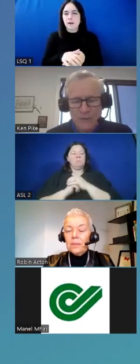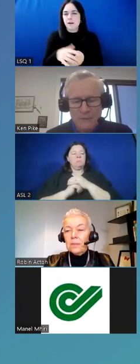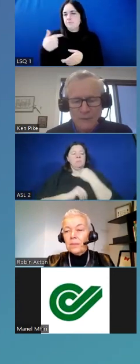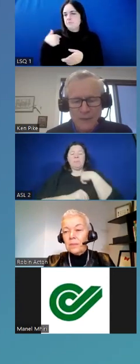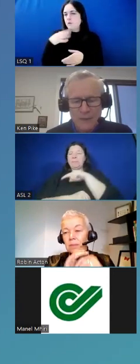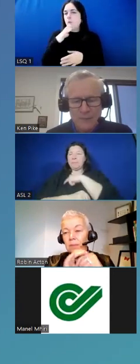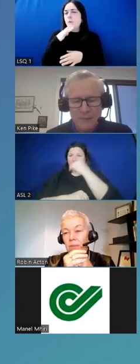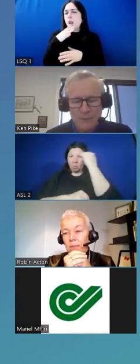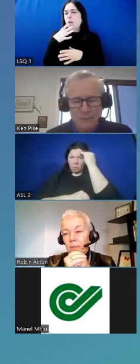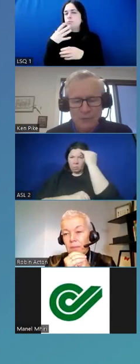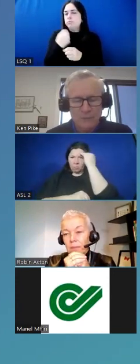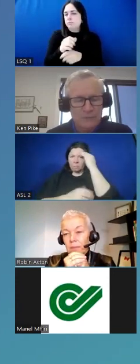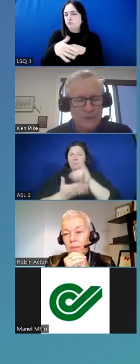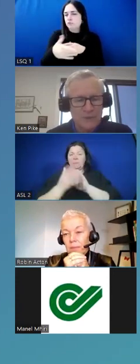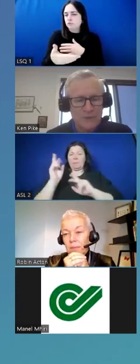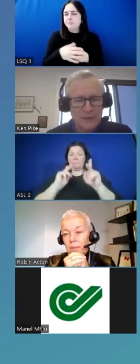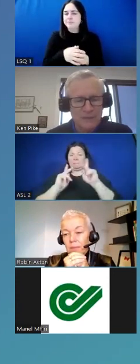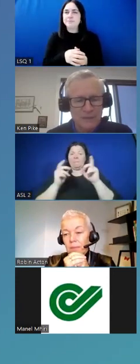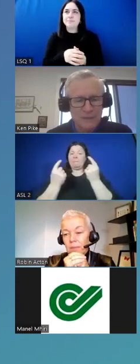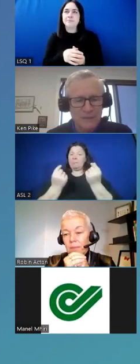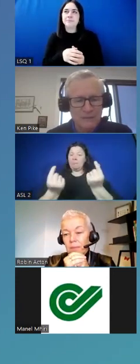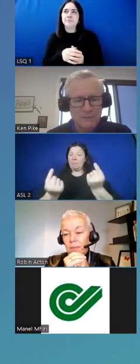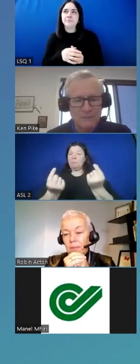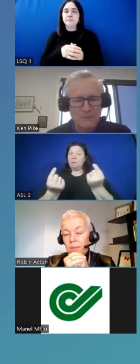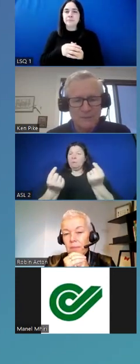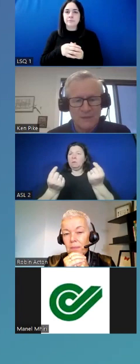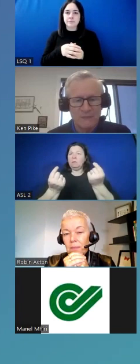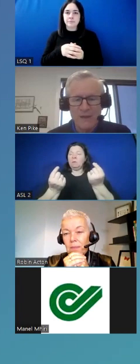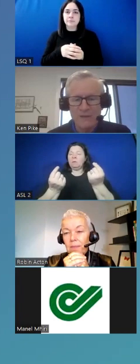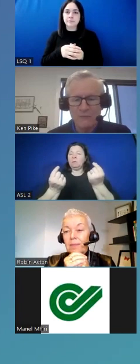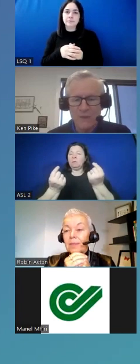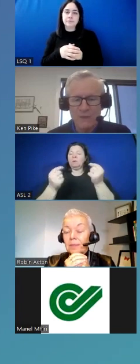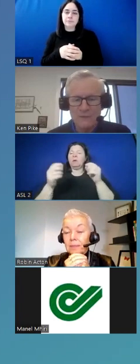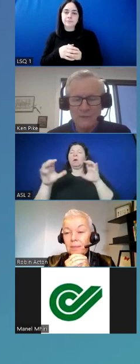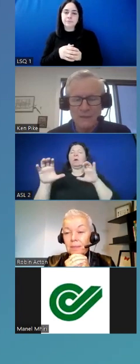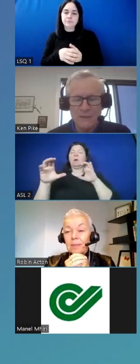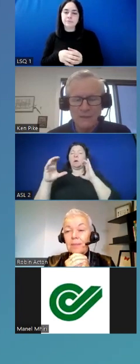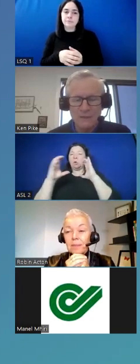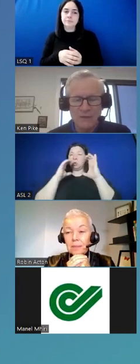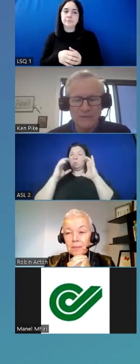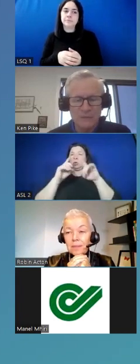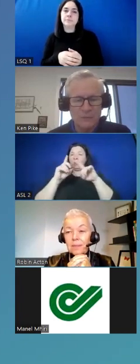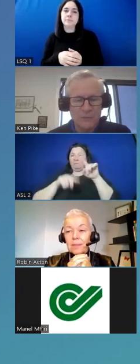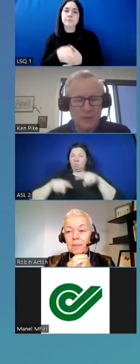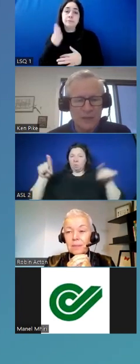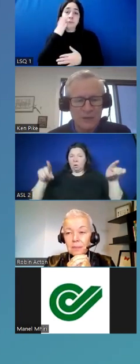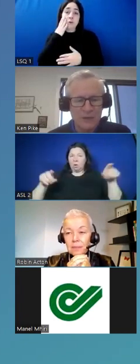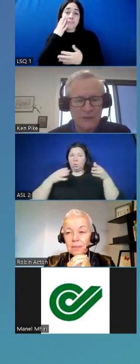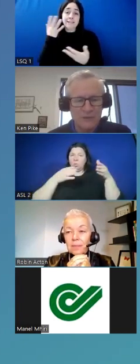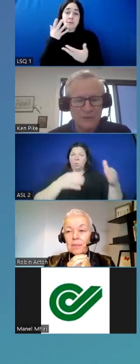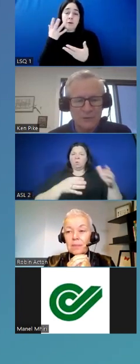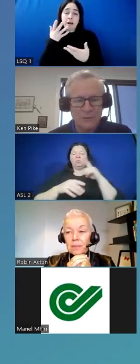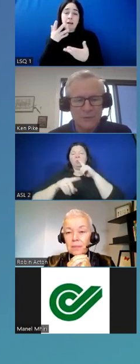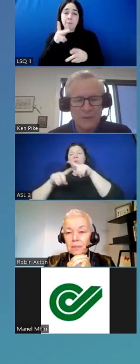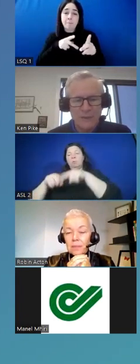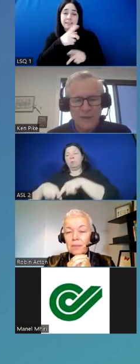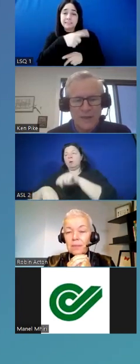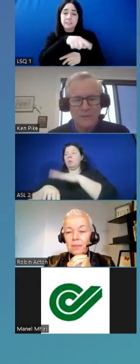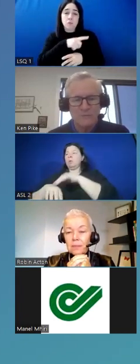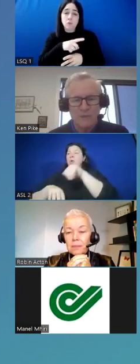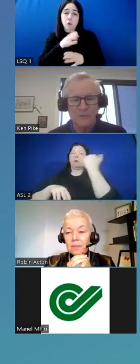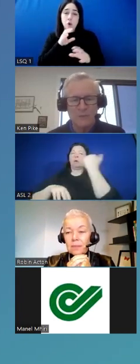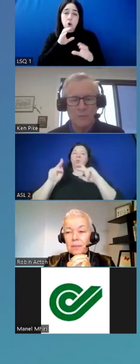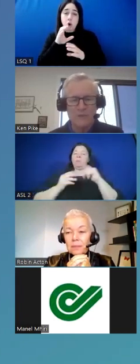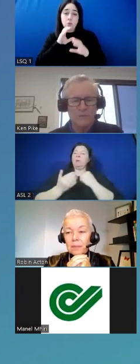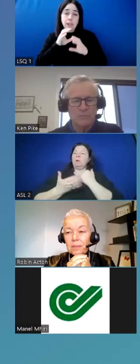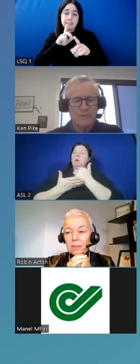we know that people do communicate in a variety of ways and often rely on others to